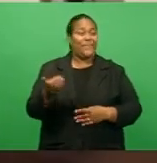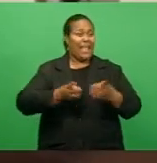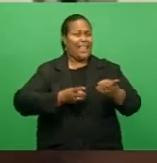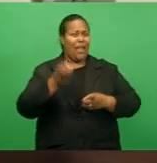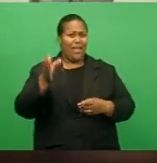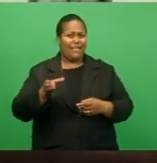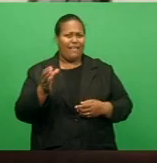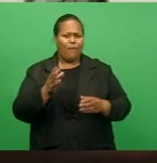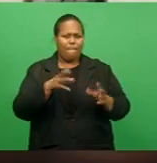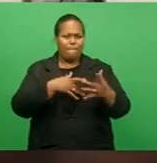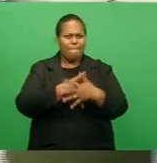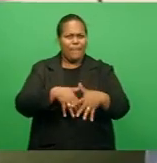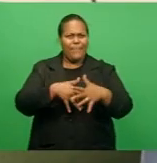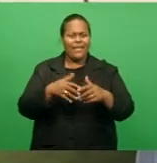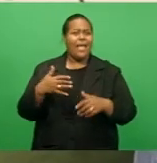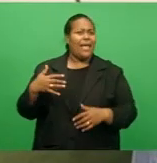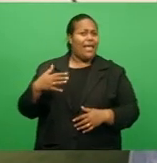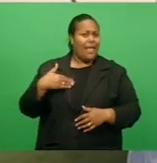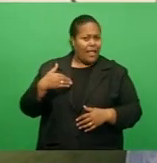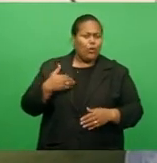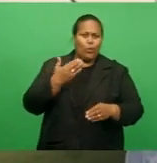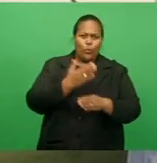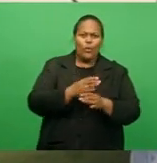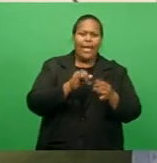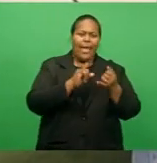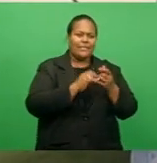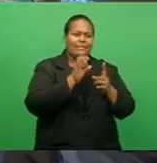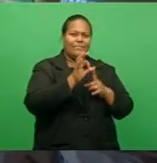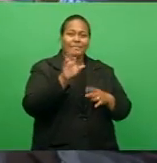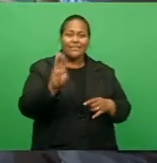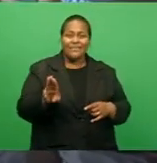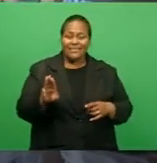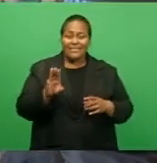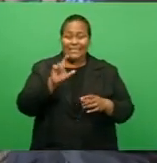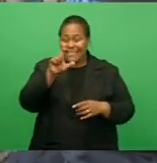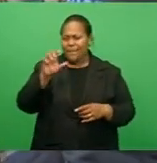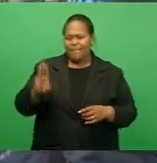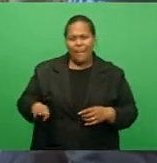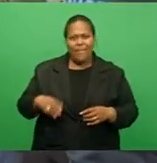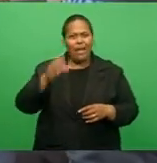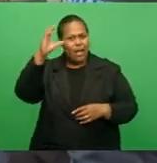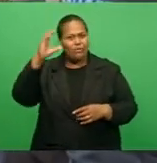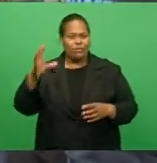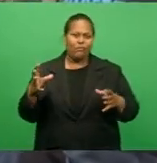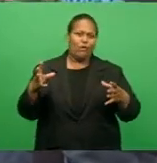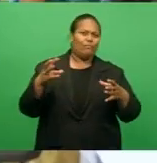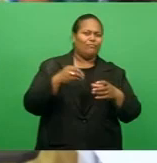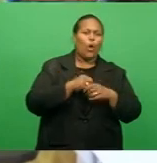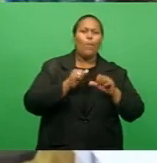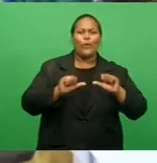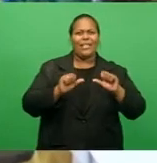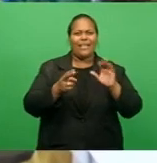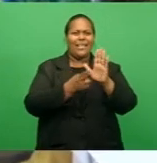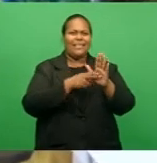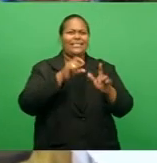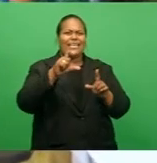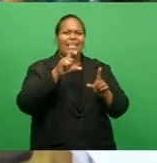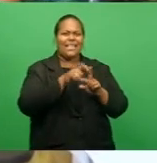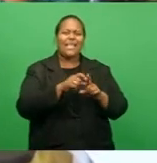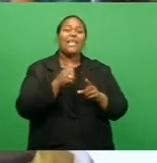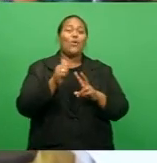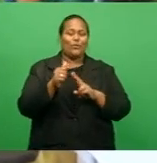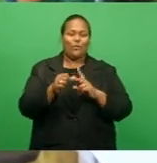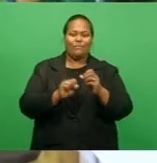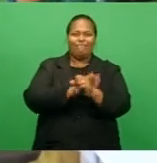Soakai says they work with SPC member countries for safety from NCDs and the recent COVID-19